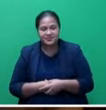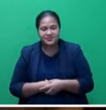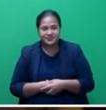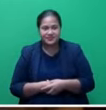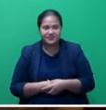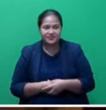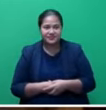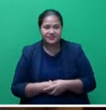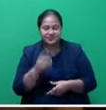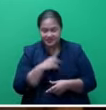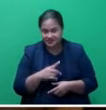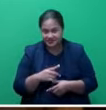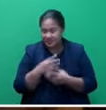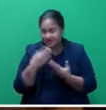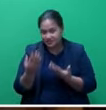Mr. Speaker,